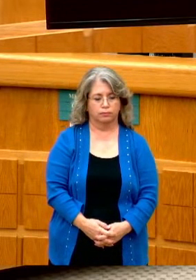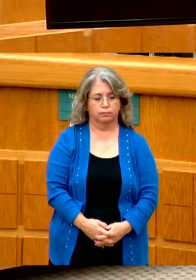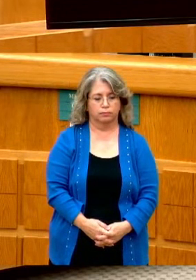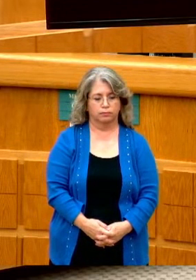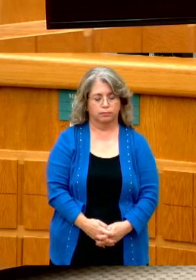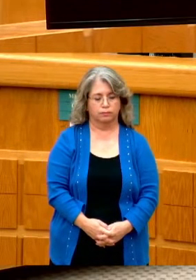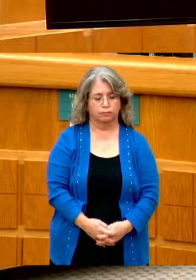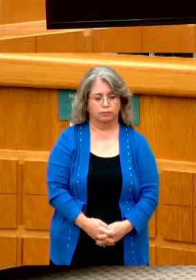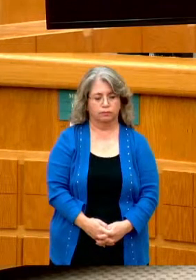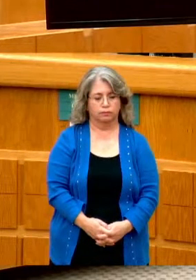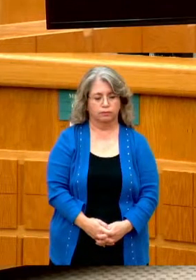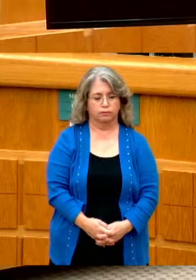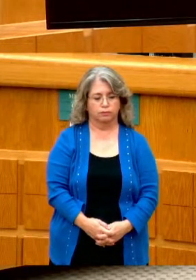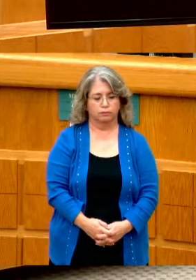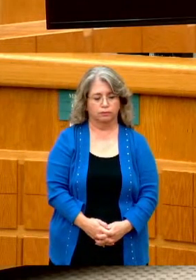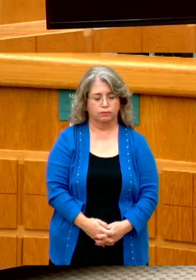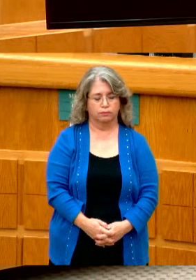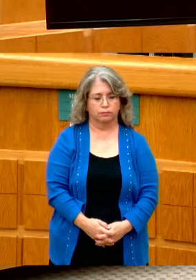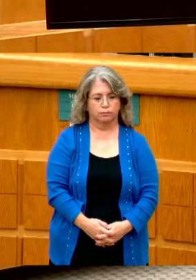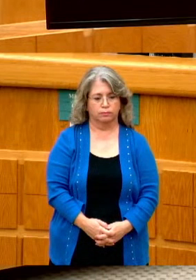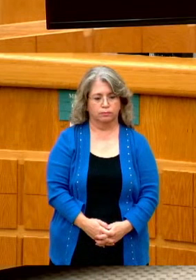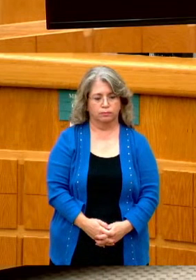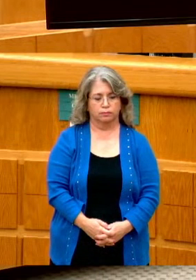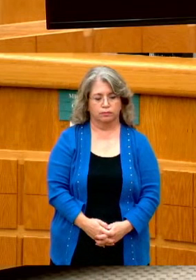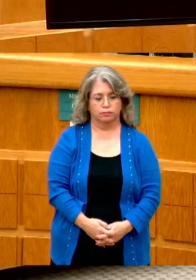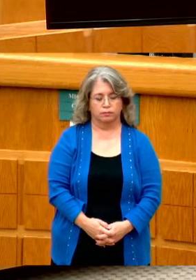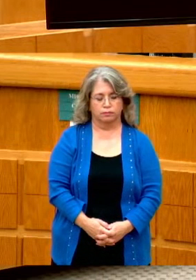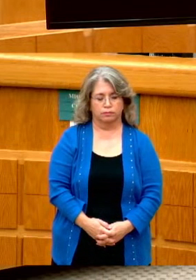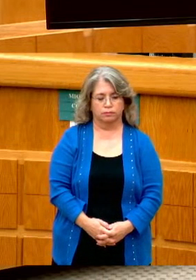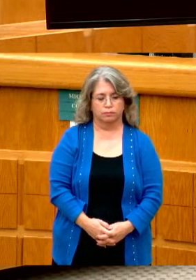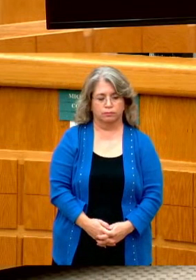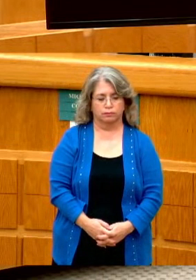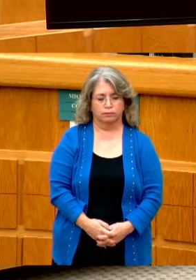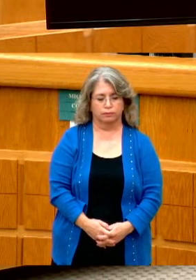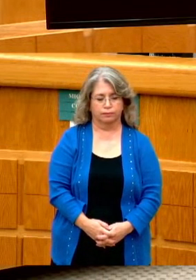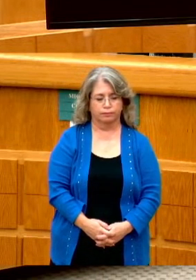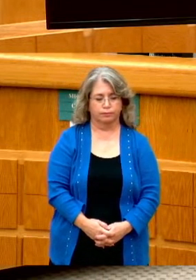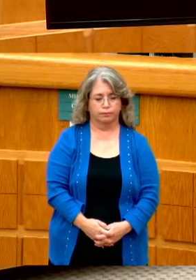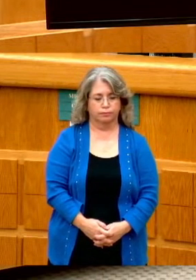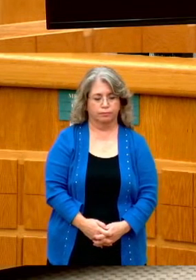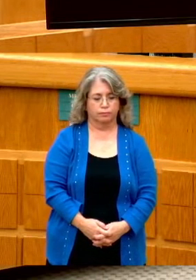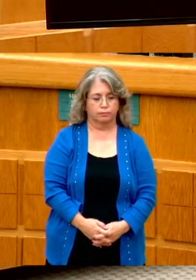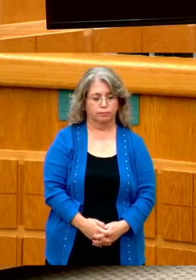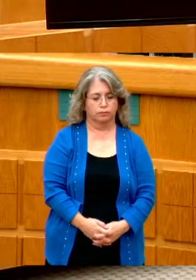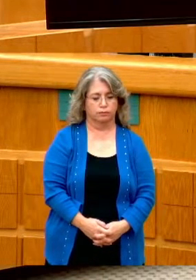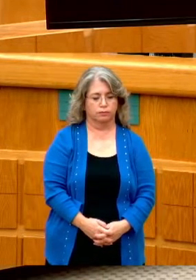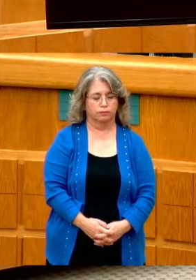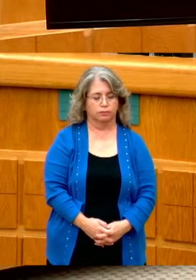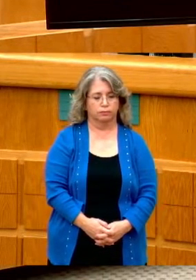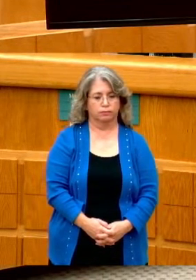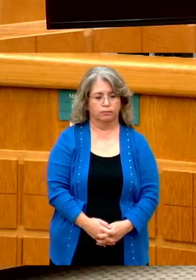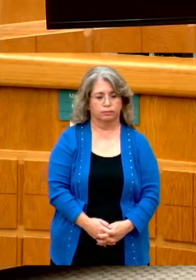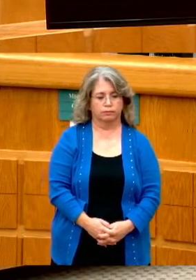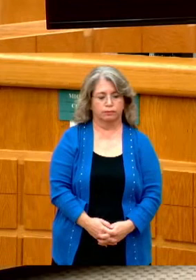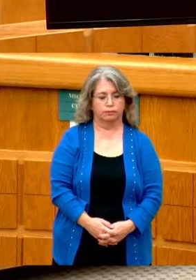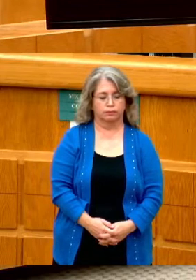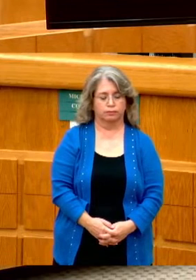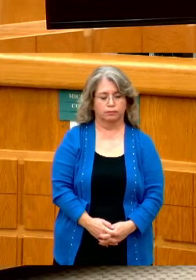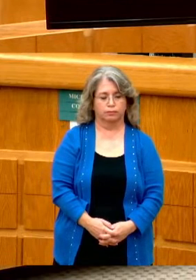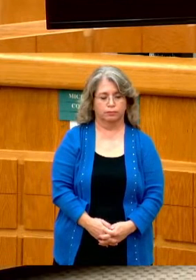intensivos. 2,575 son casos aún activos. El día de hoy se reportan 4 fallecimientos. A la fecha, los fallecimientos